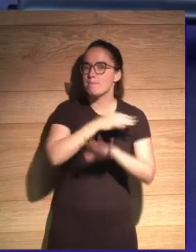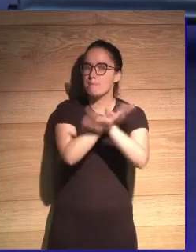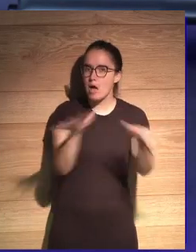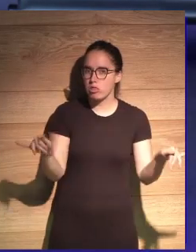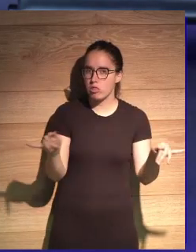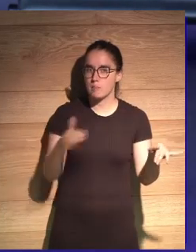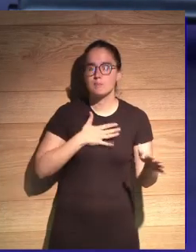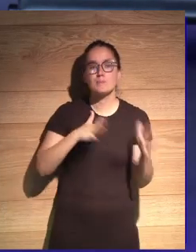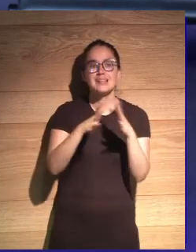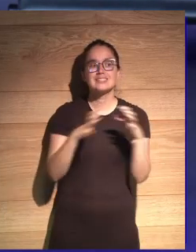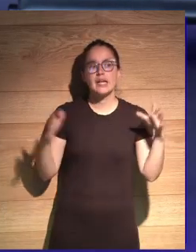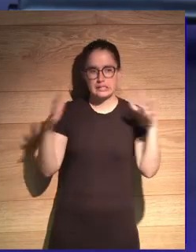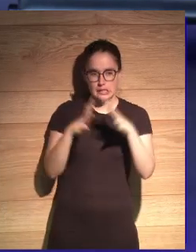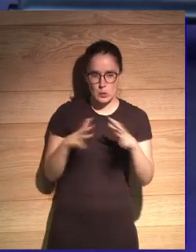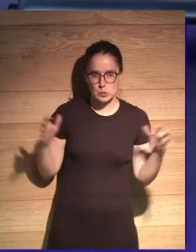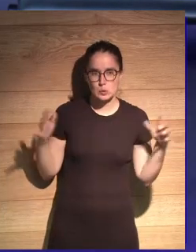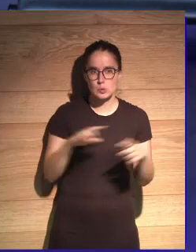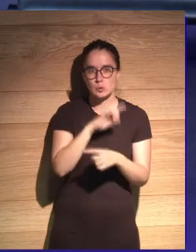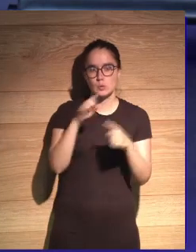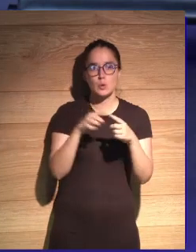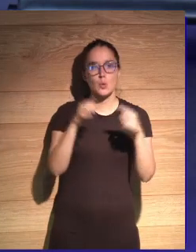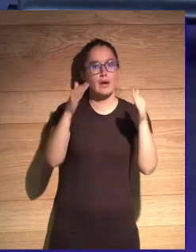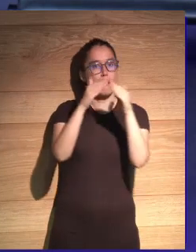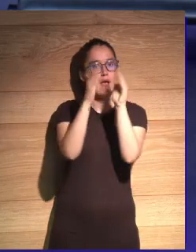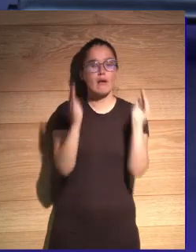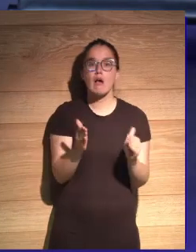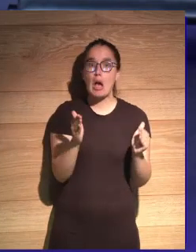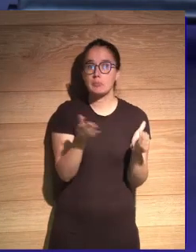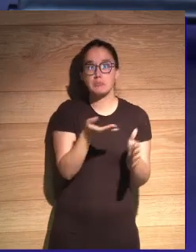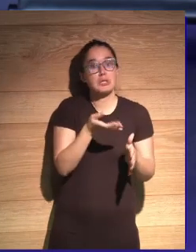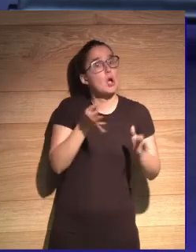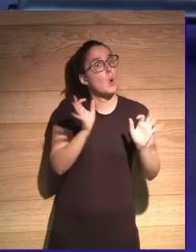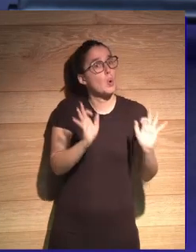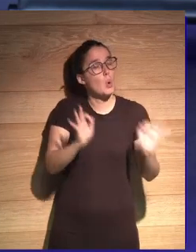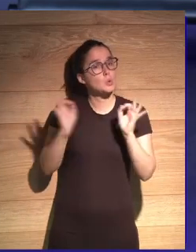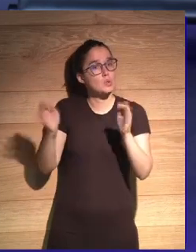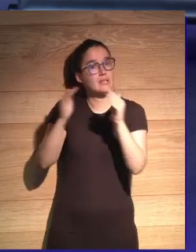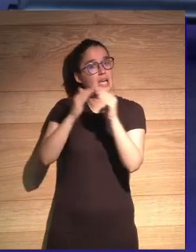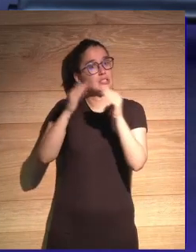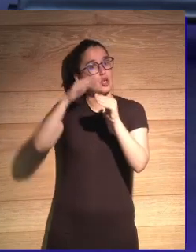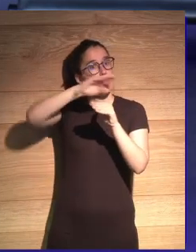am very peaceful, here are my wishes, a cabin,